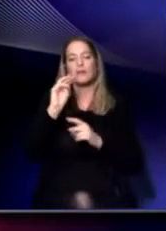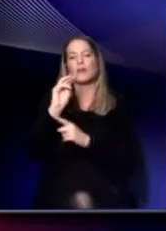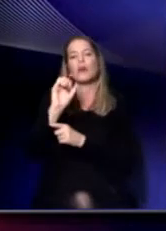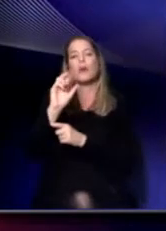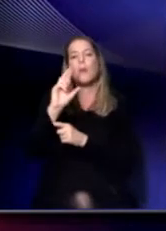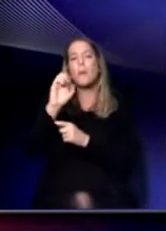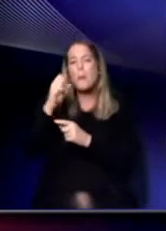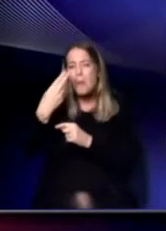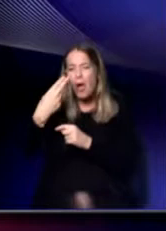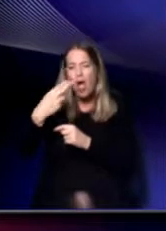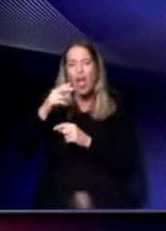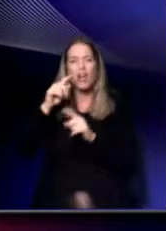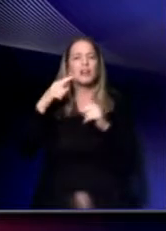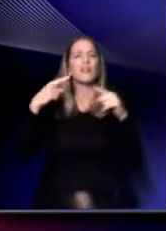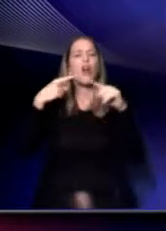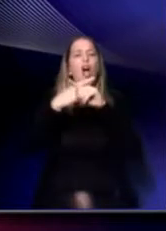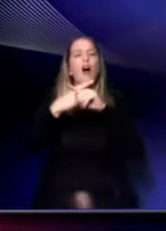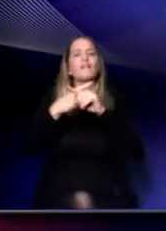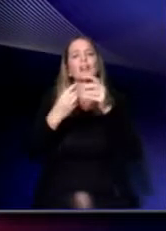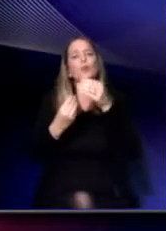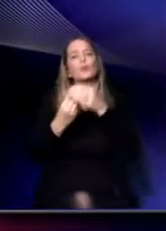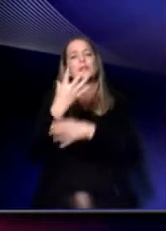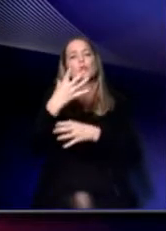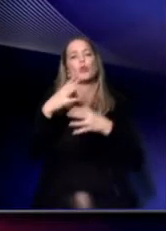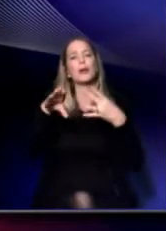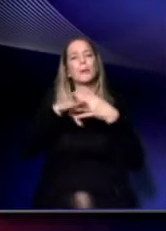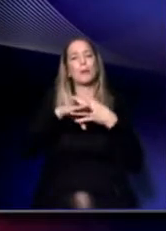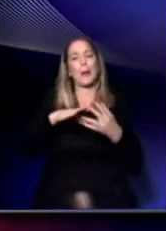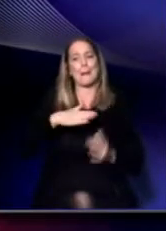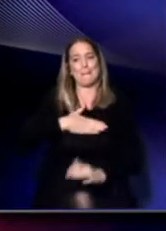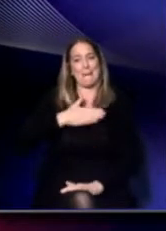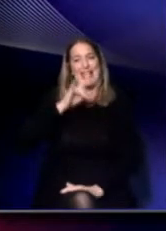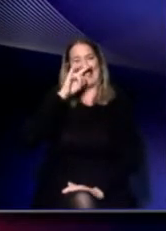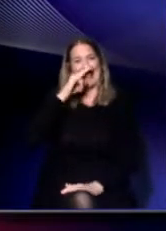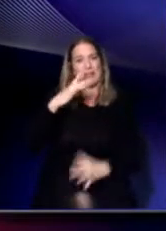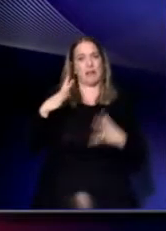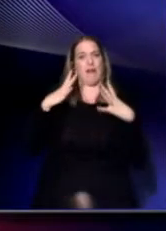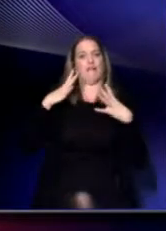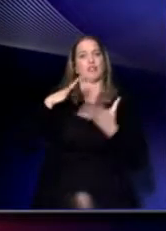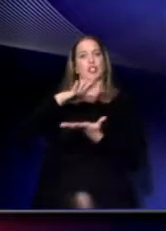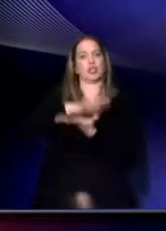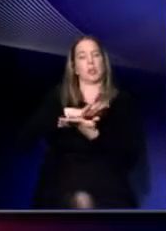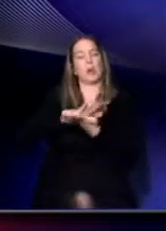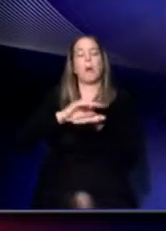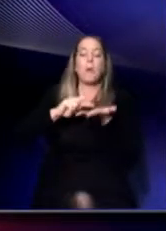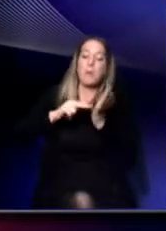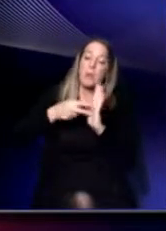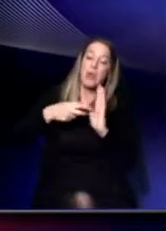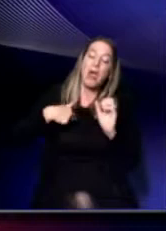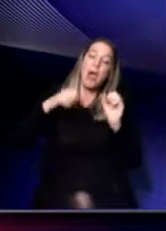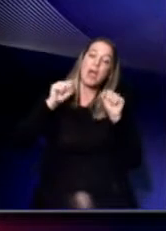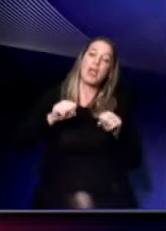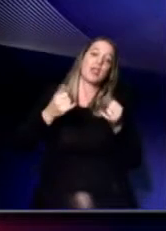spring breaks for some of the people with kids like mine, but that doesn't mean I can't attend telephonic.